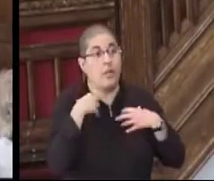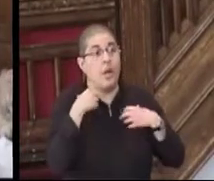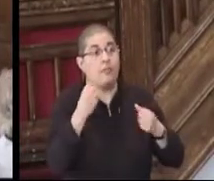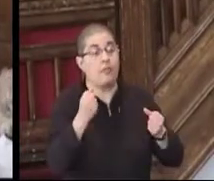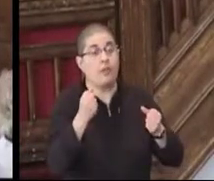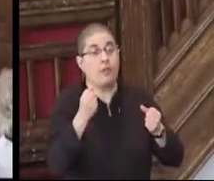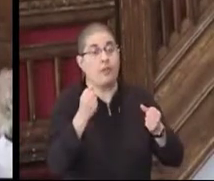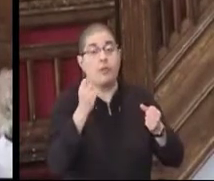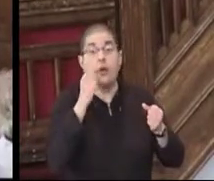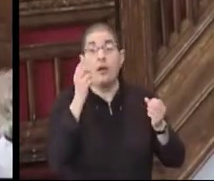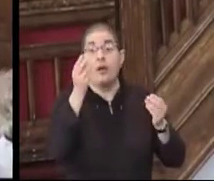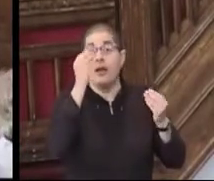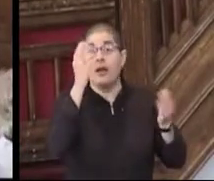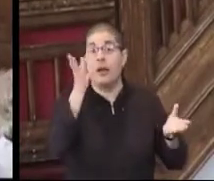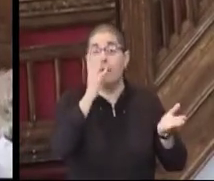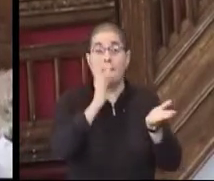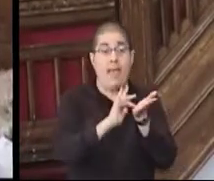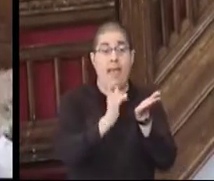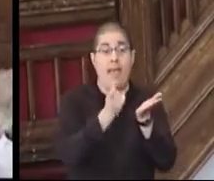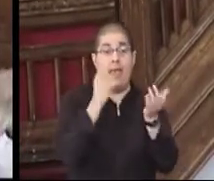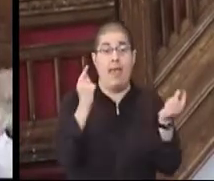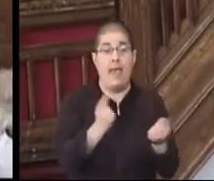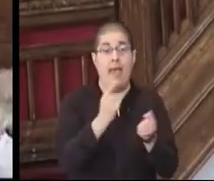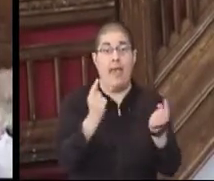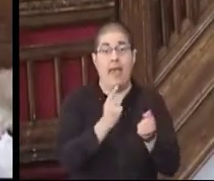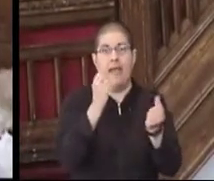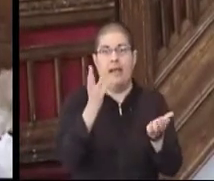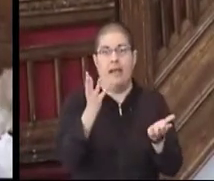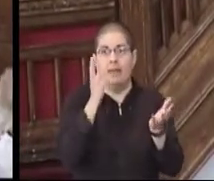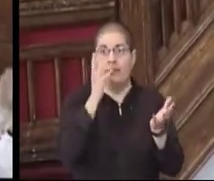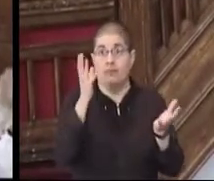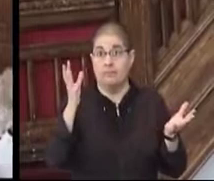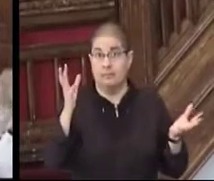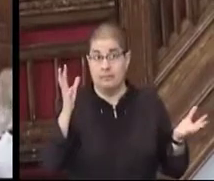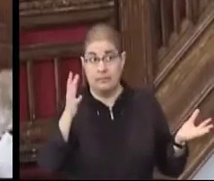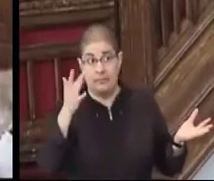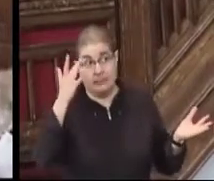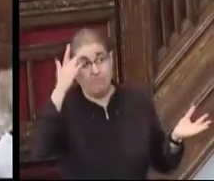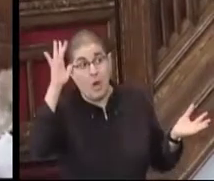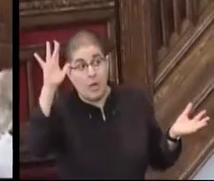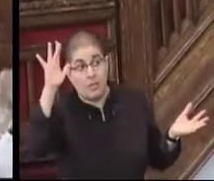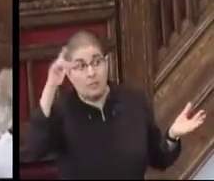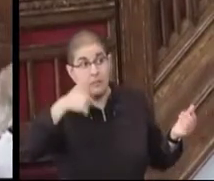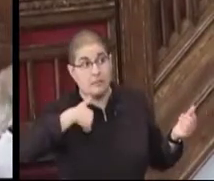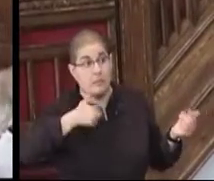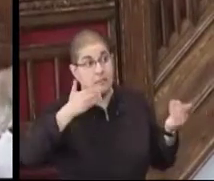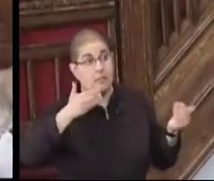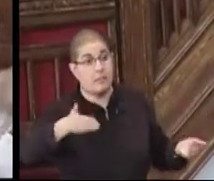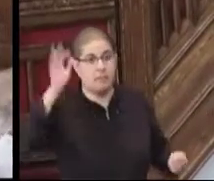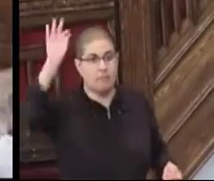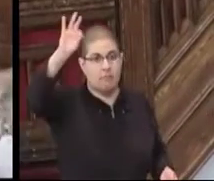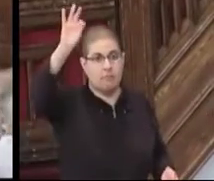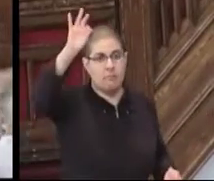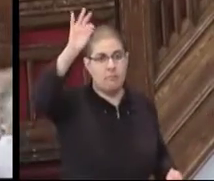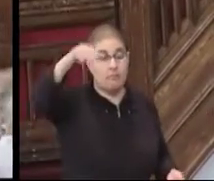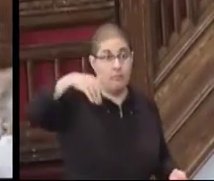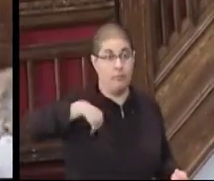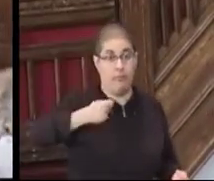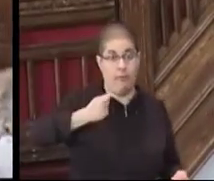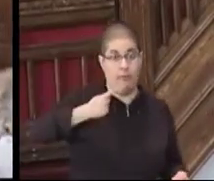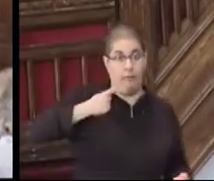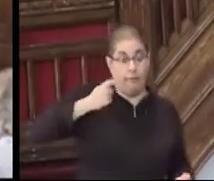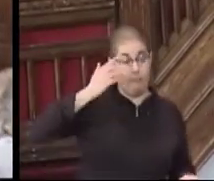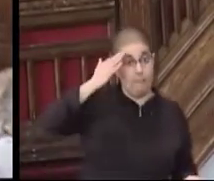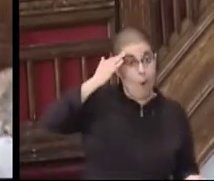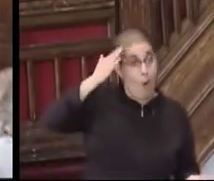pain medication than we anticipated. So I'm not sure how wise it was to plan me preaching a sermon when I'm